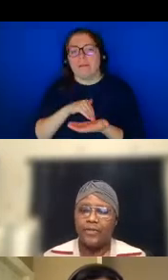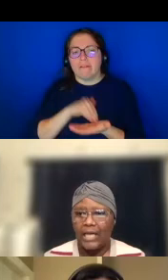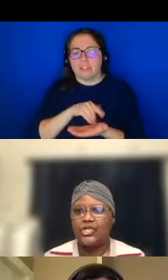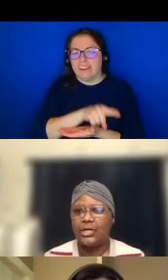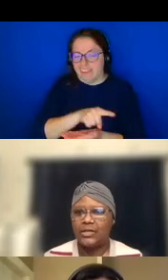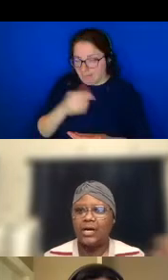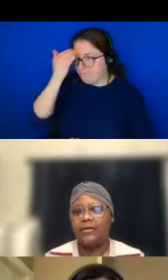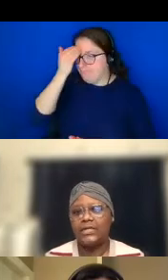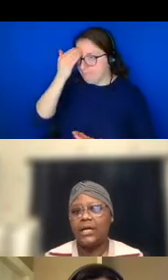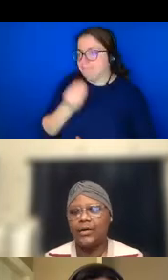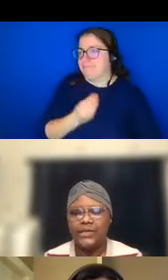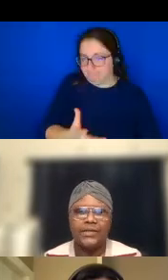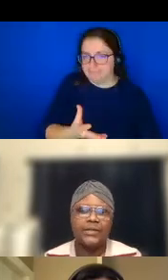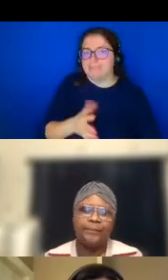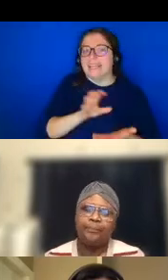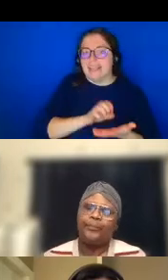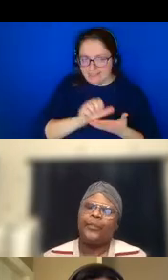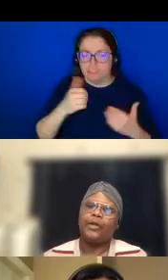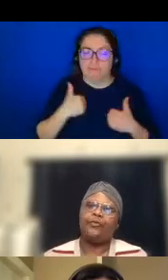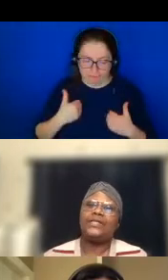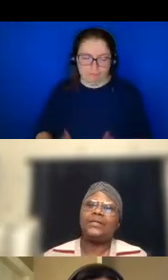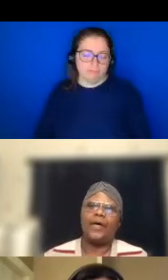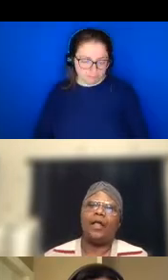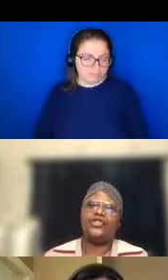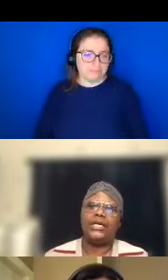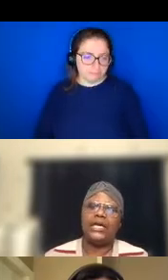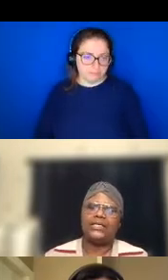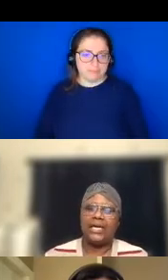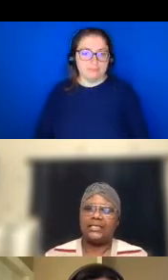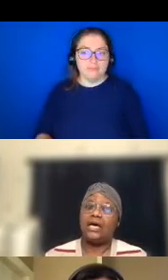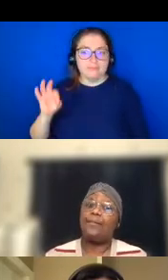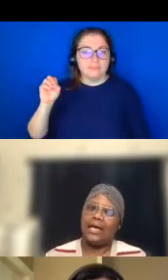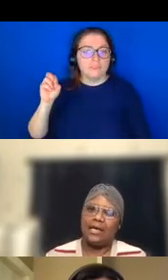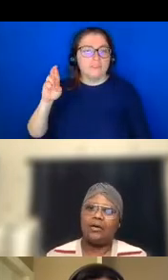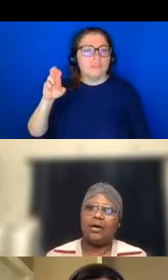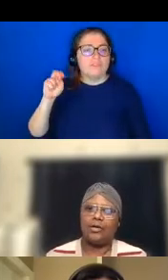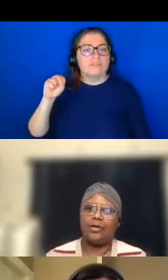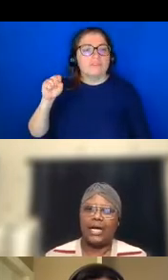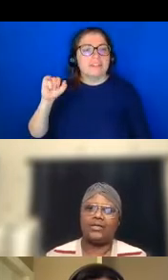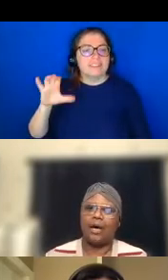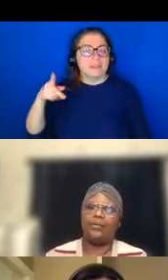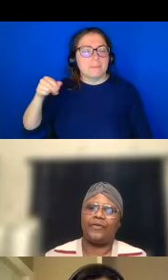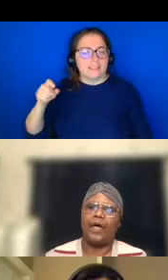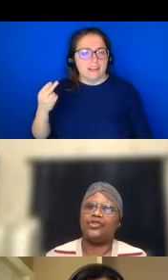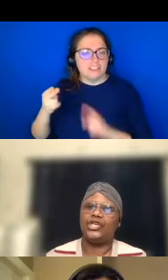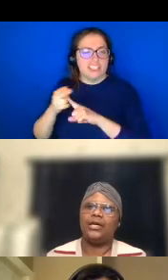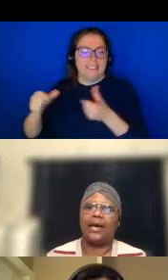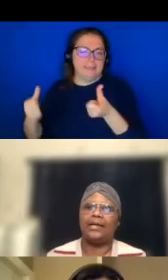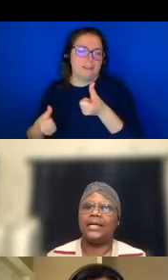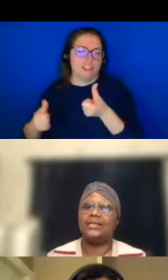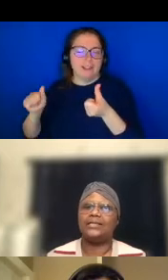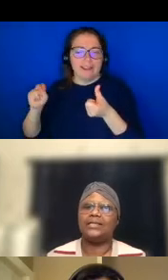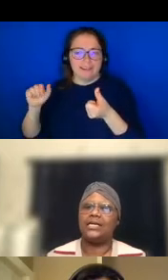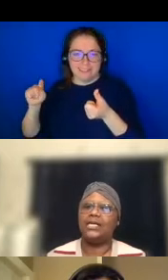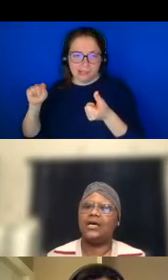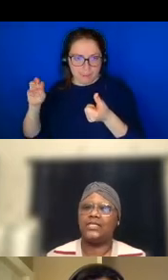the patient of their diagnosis. Forensic pathology is a subheading under anatomic pathology, and it